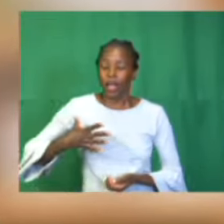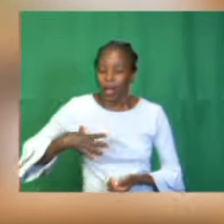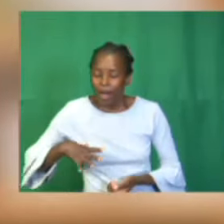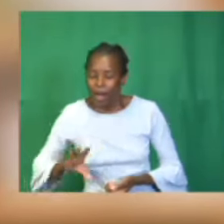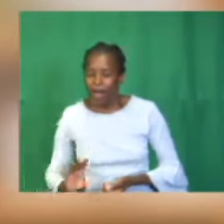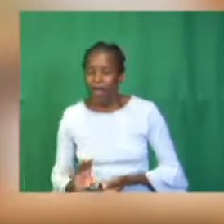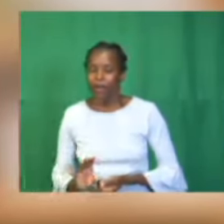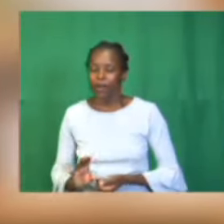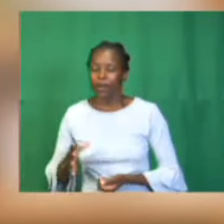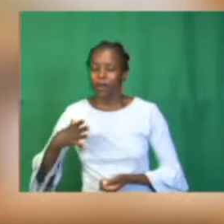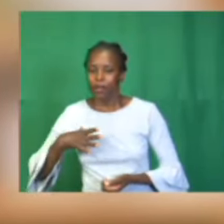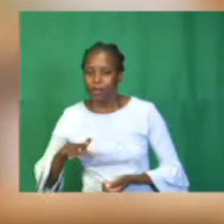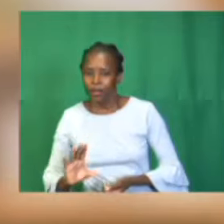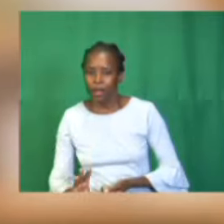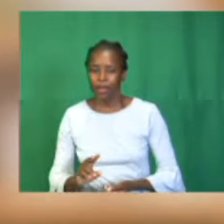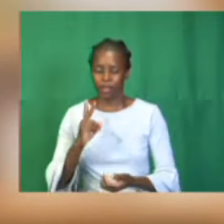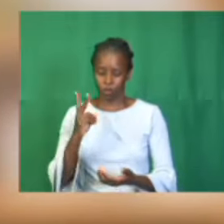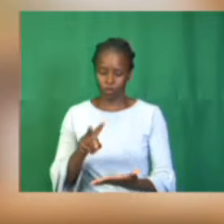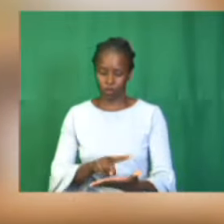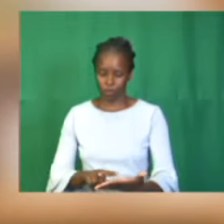of reading.